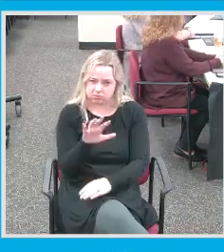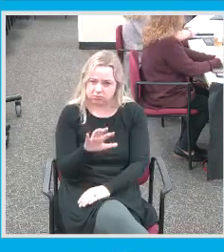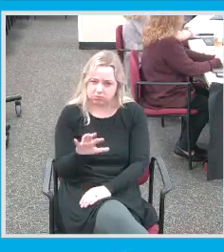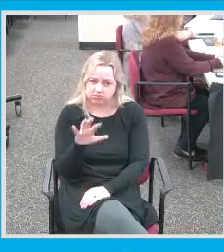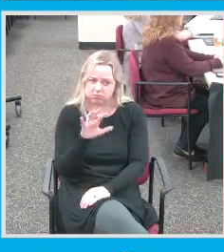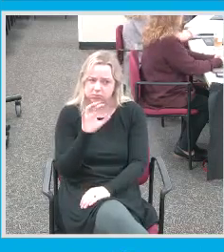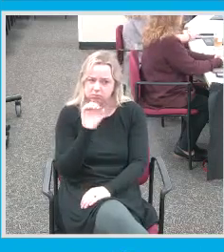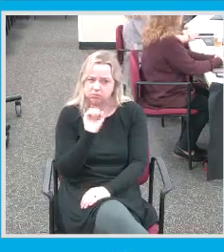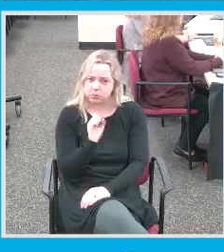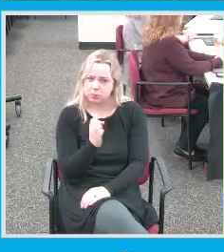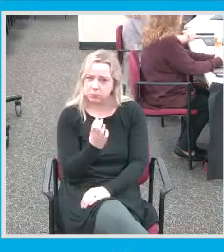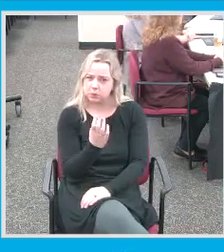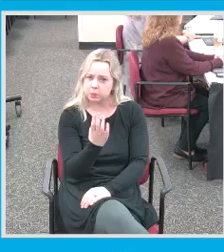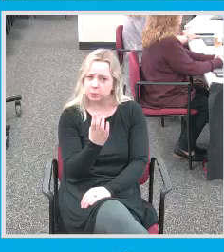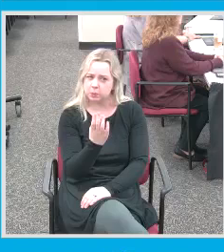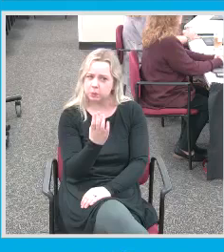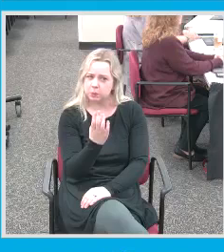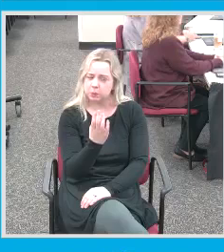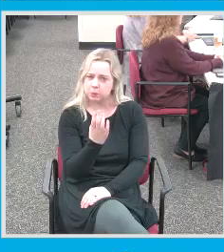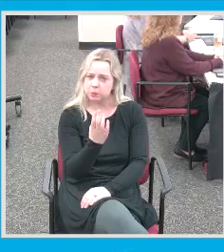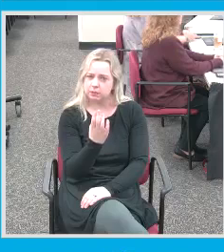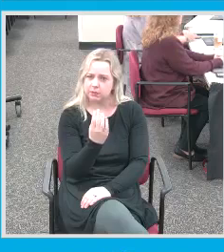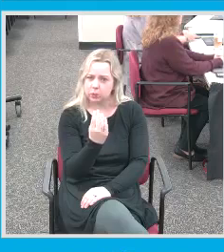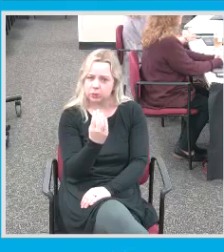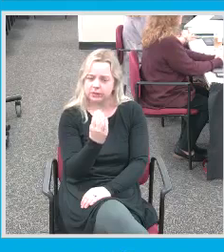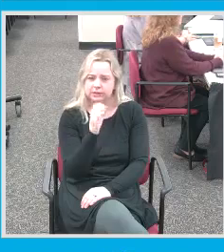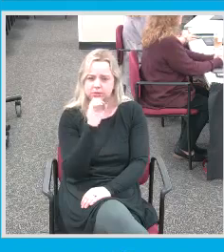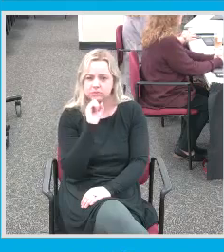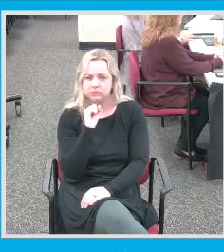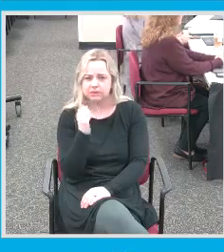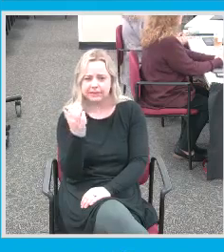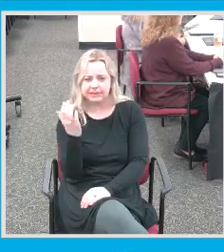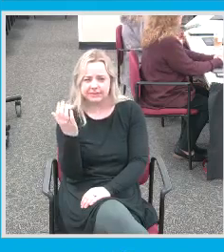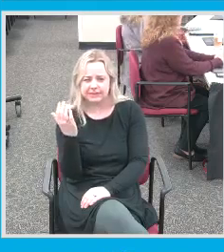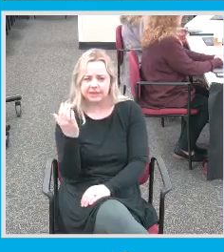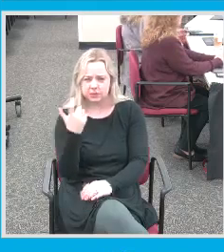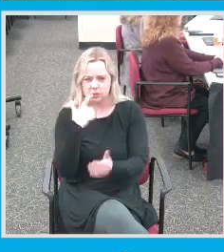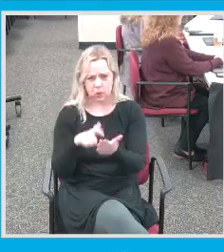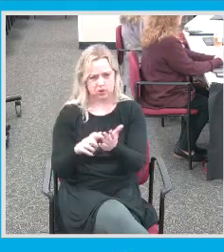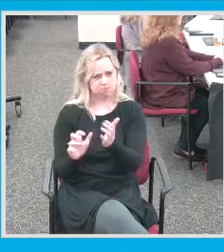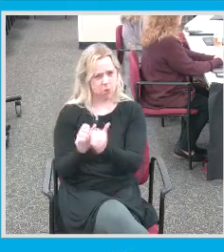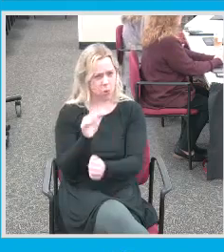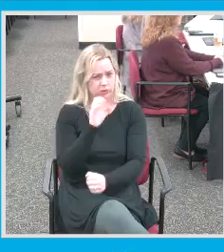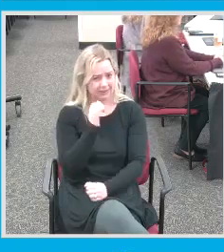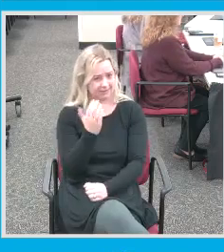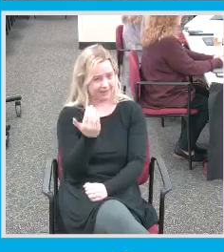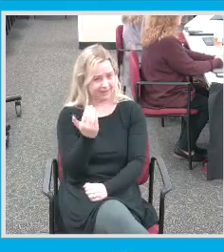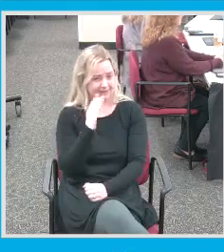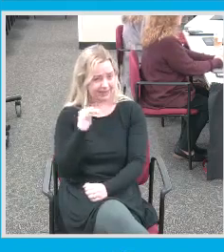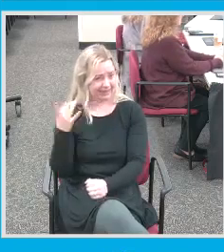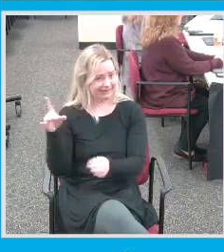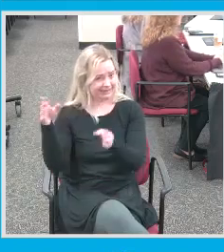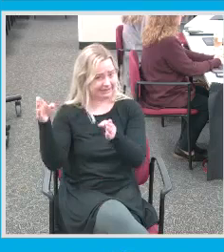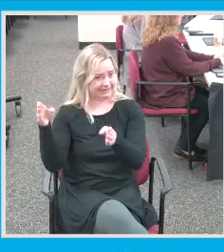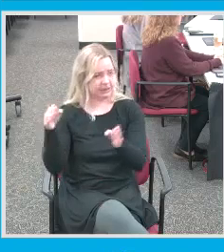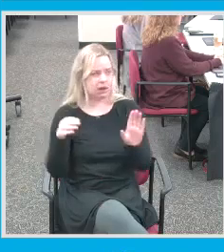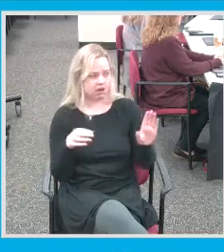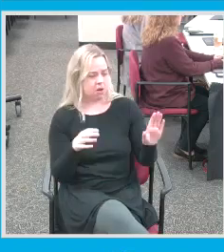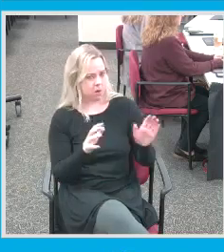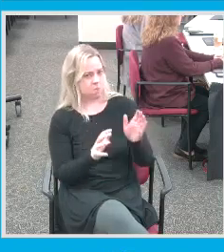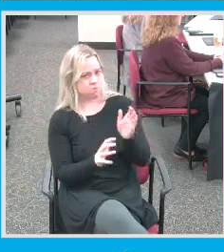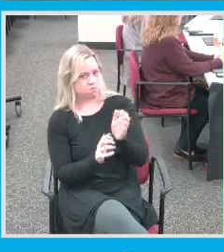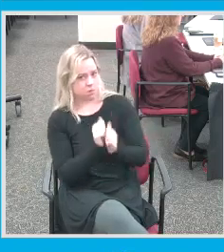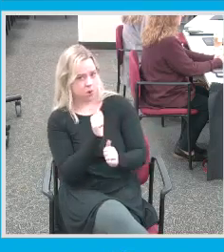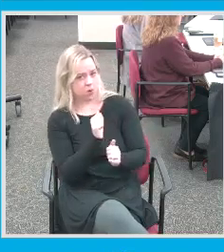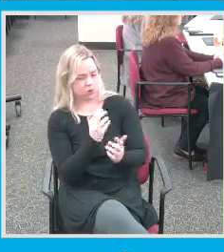the 16 that happened in a year, 15 of them happened from 15 to 18? Most of them are 5 to